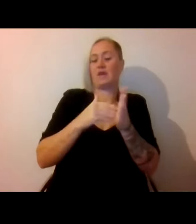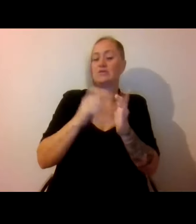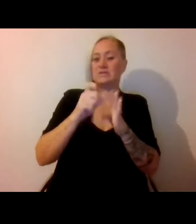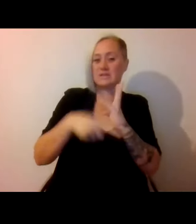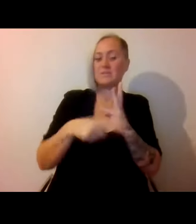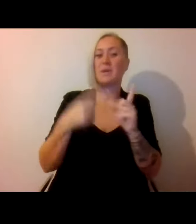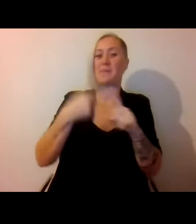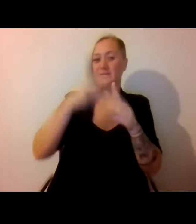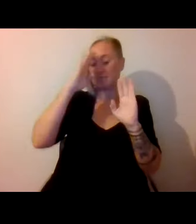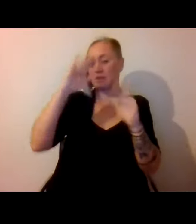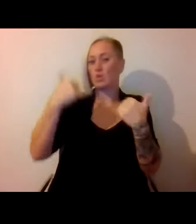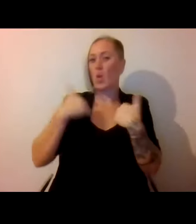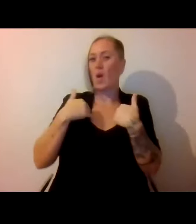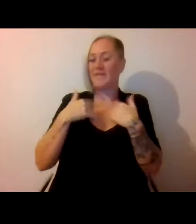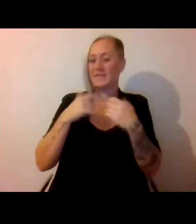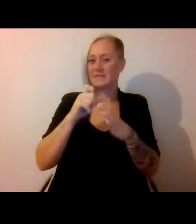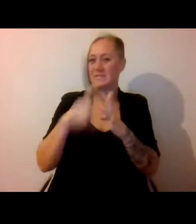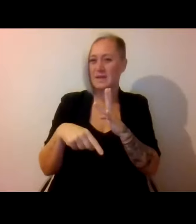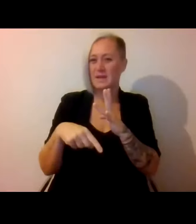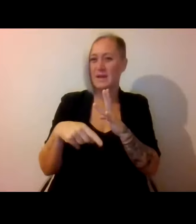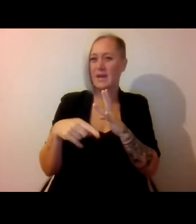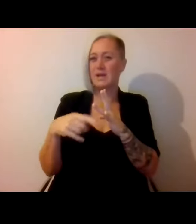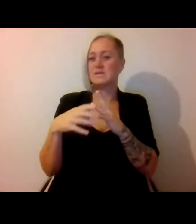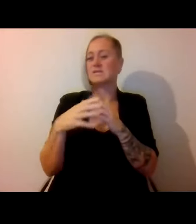So comorbidity is common.